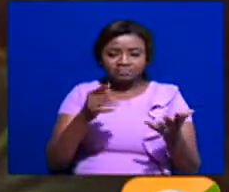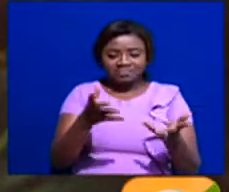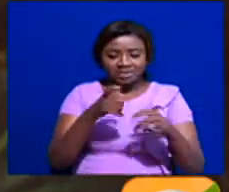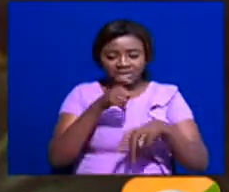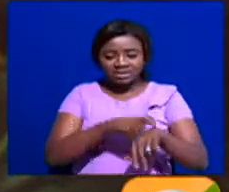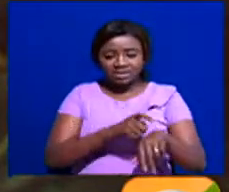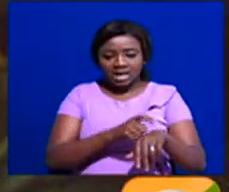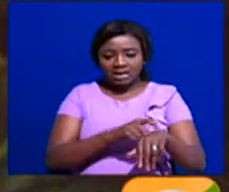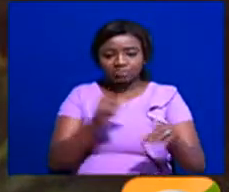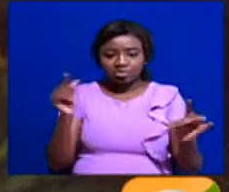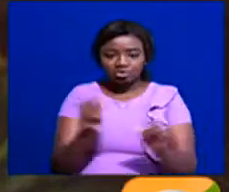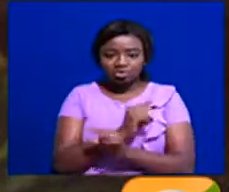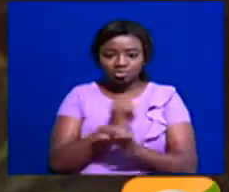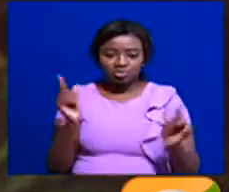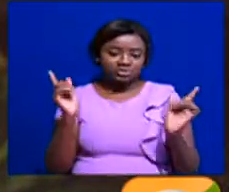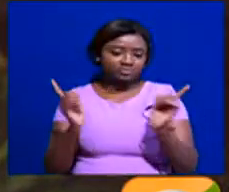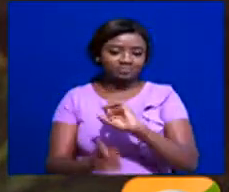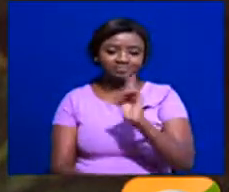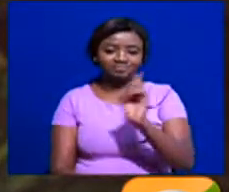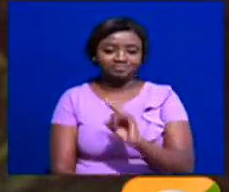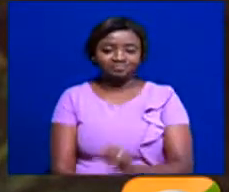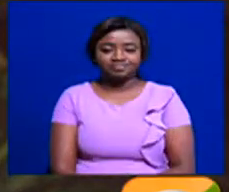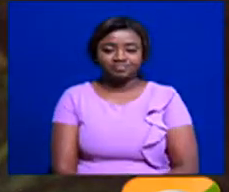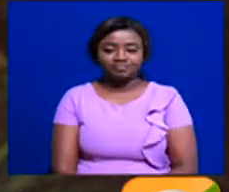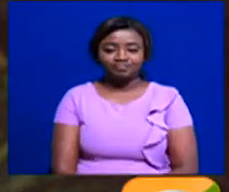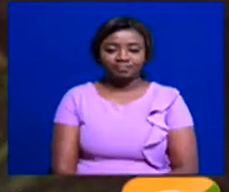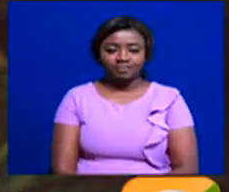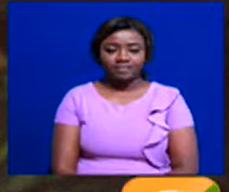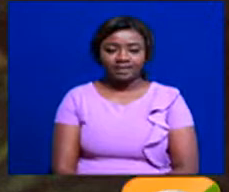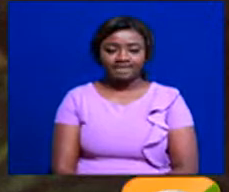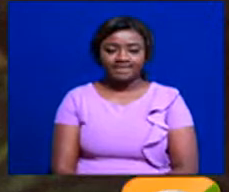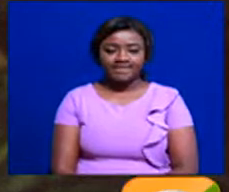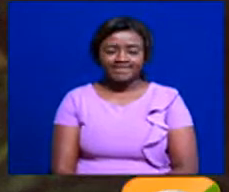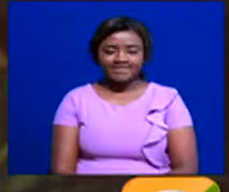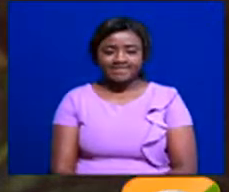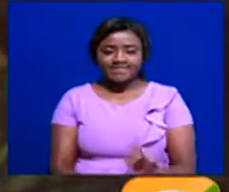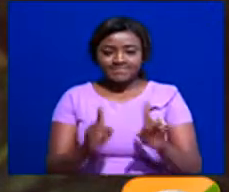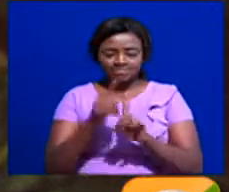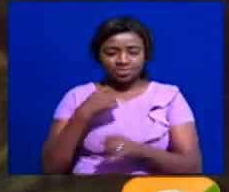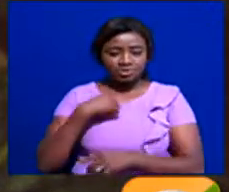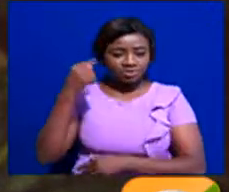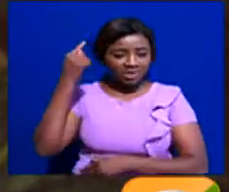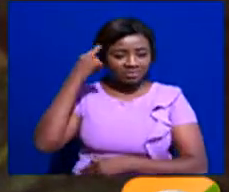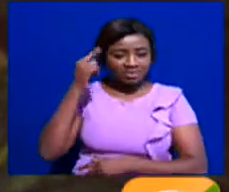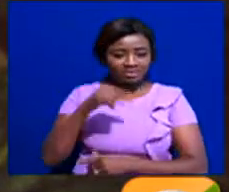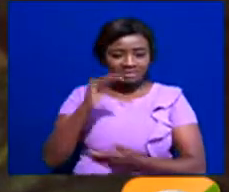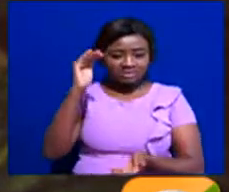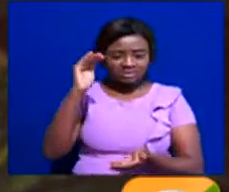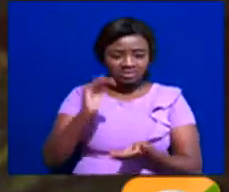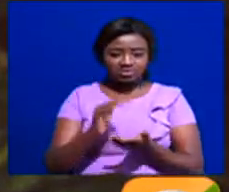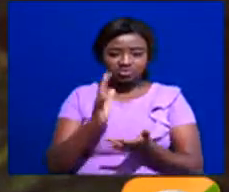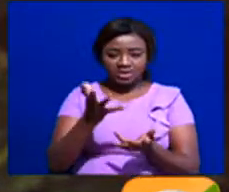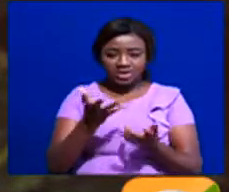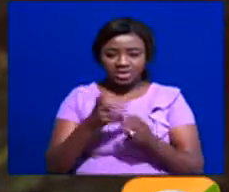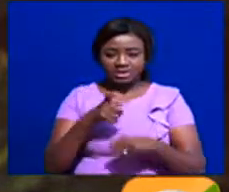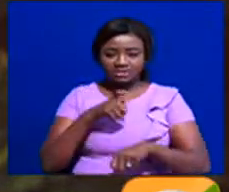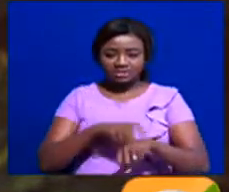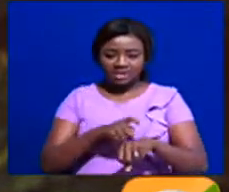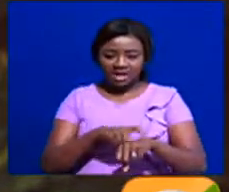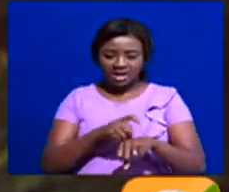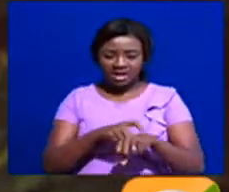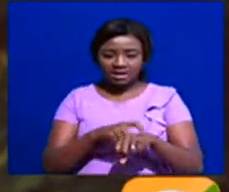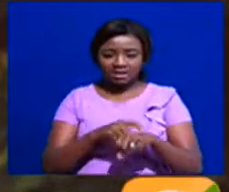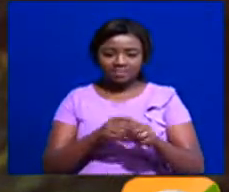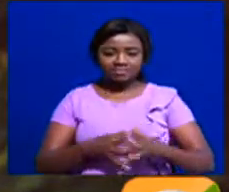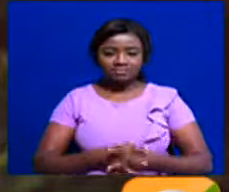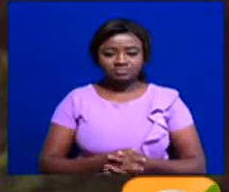going to happen from one day to the other. And it will be, I think that the decrease will be time to the reconversion